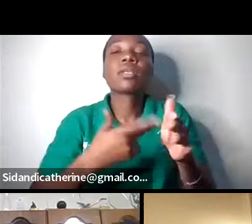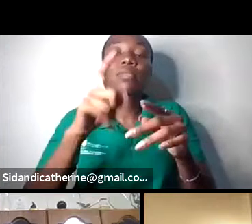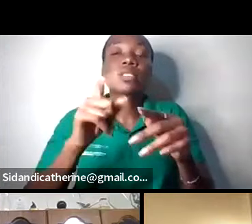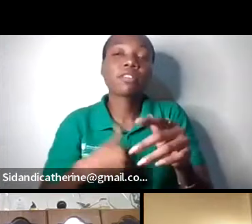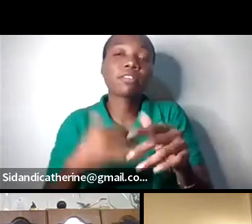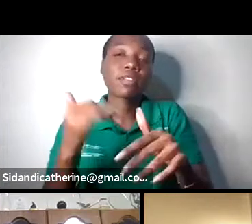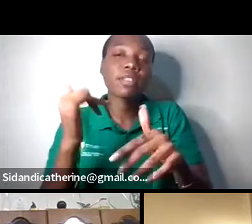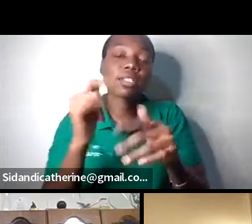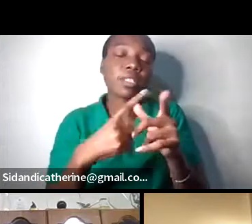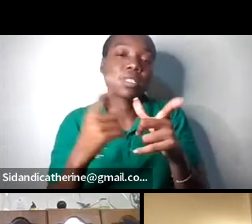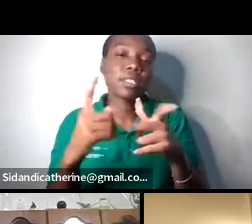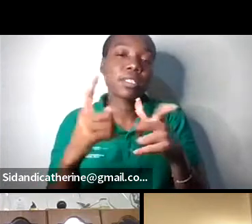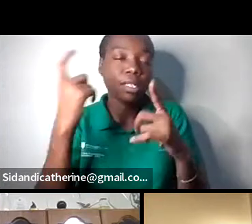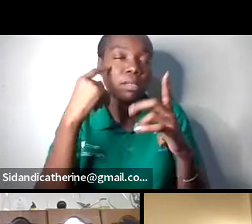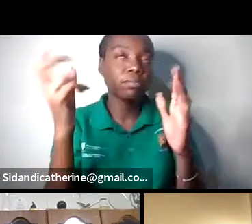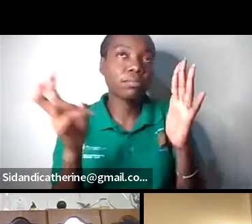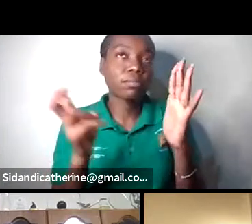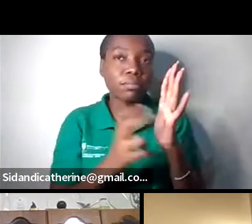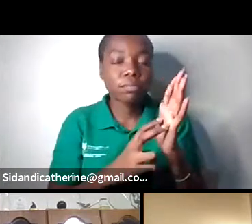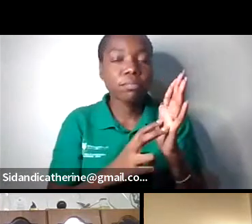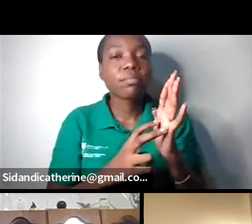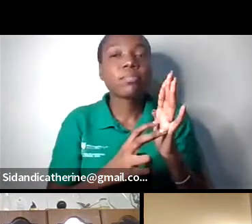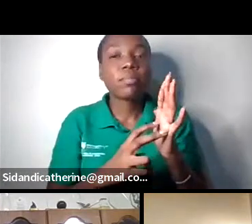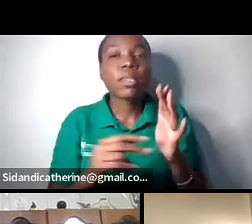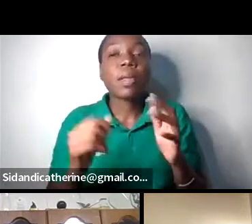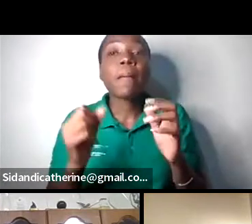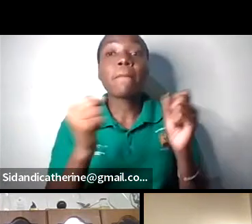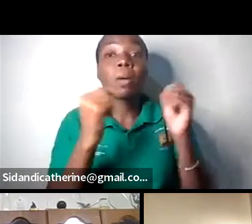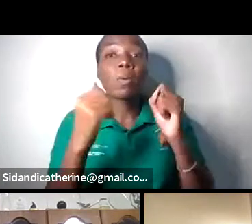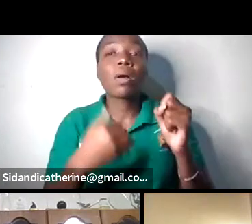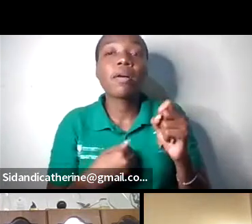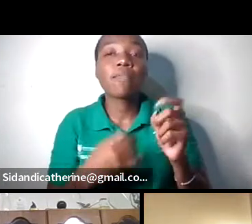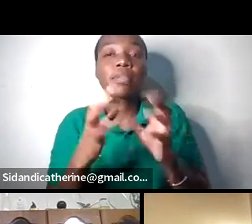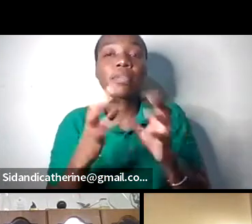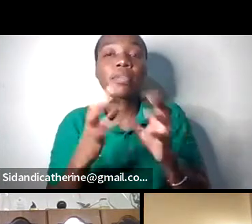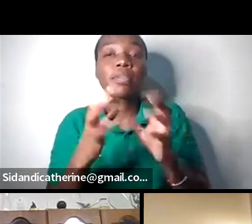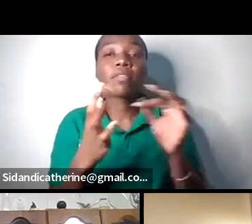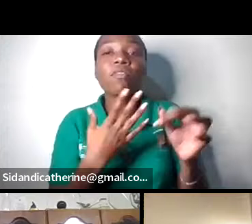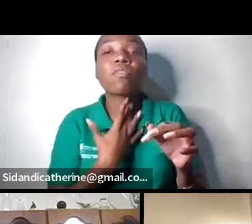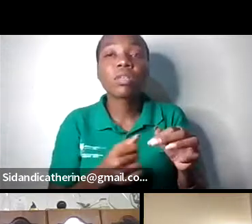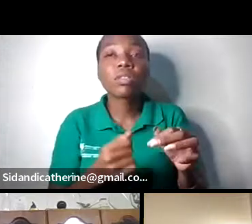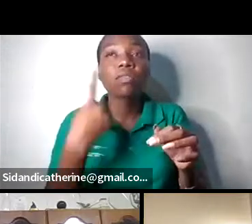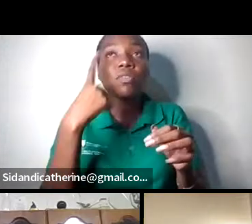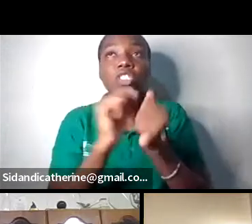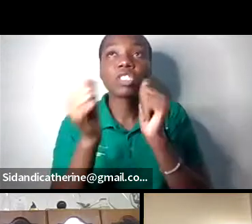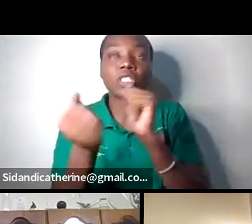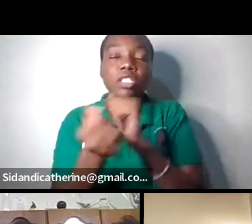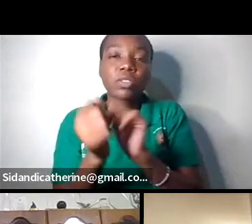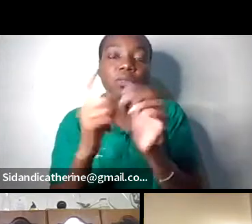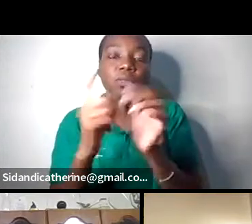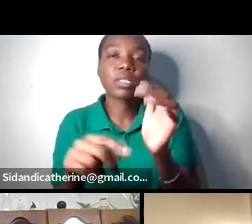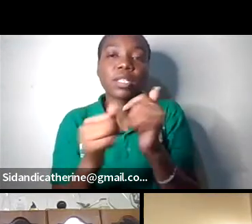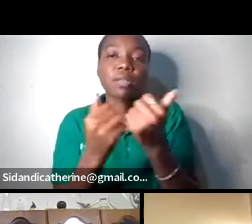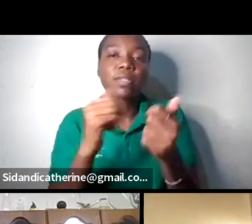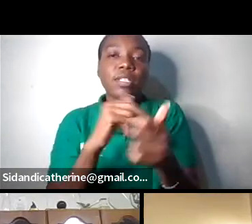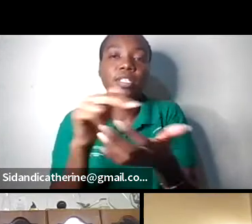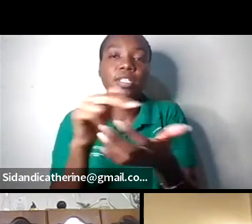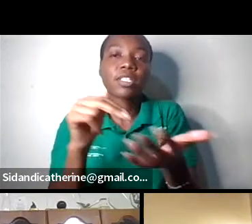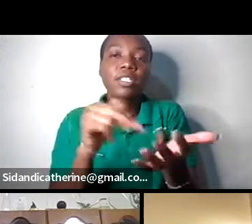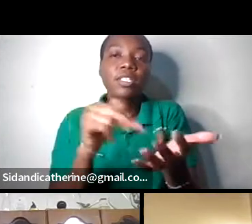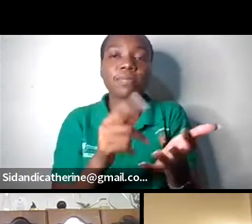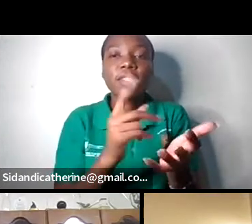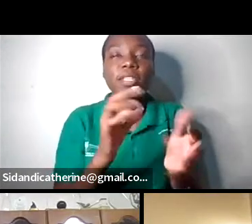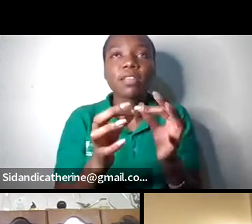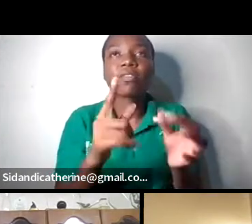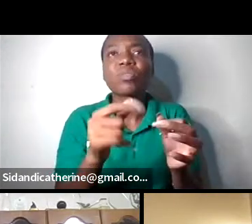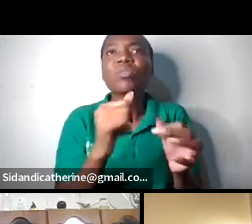that we have the power, if we want, to actually change a few things that are happening in this nation. If you don't have to lift a finger,